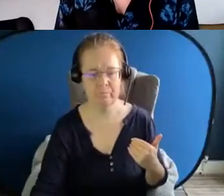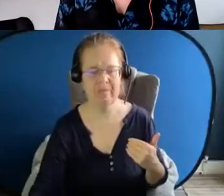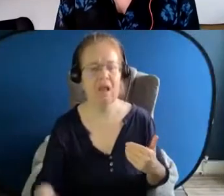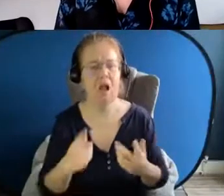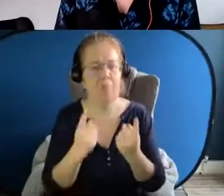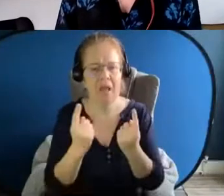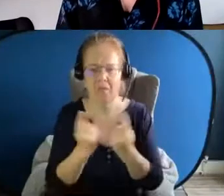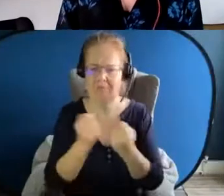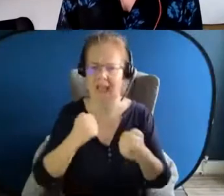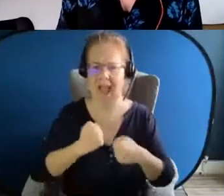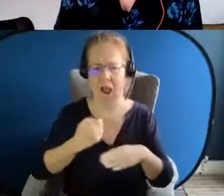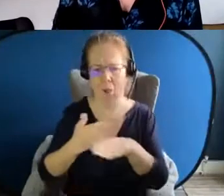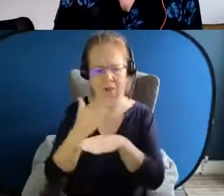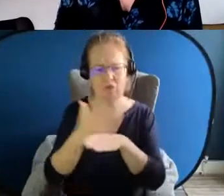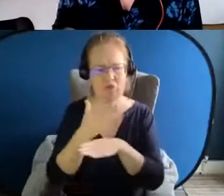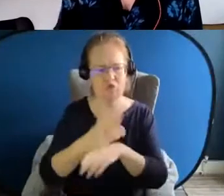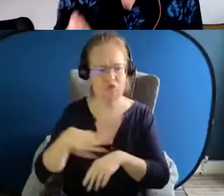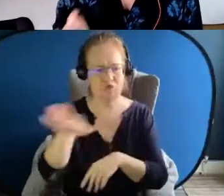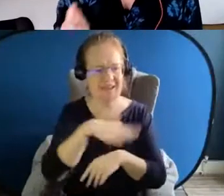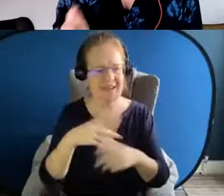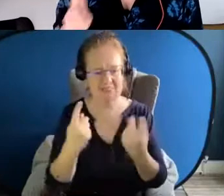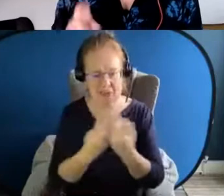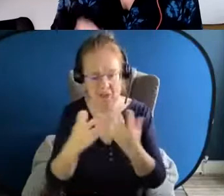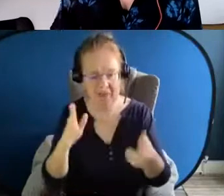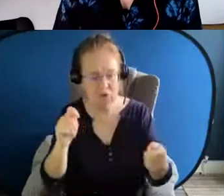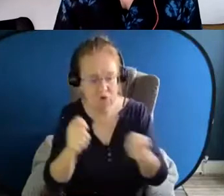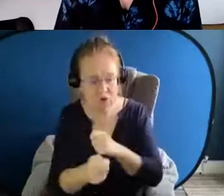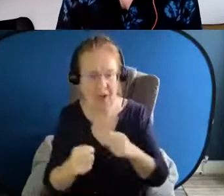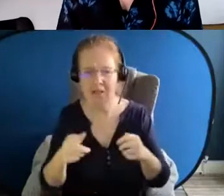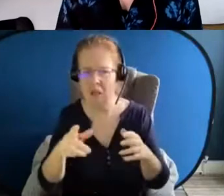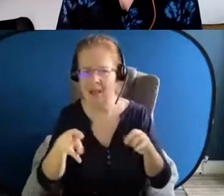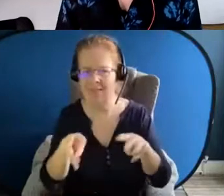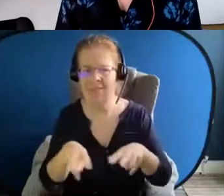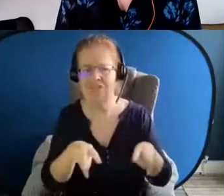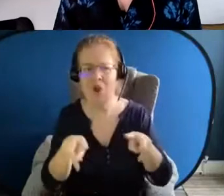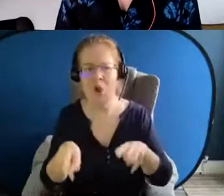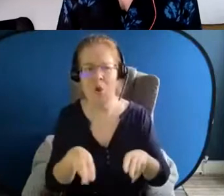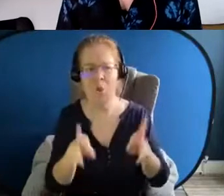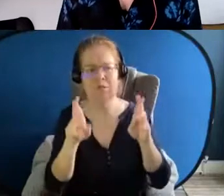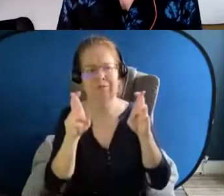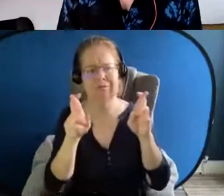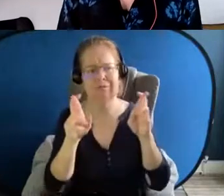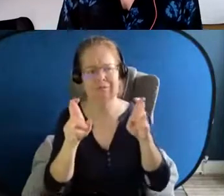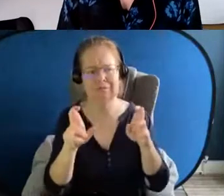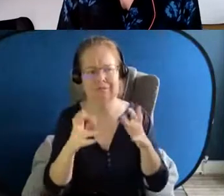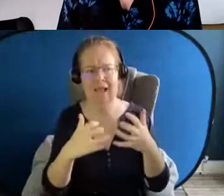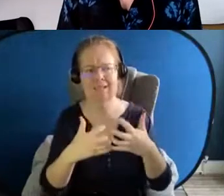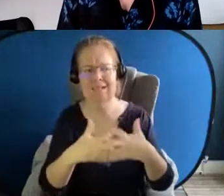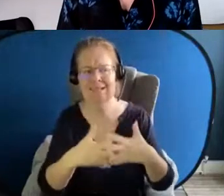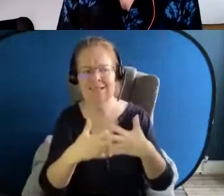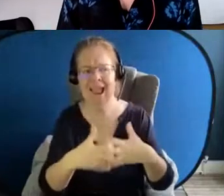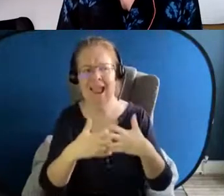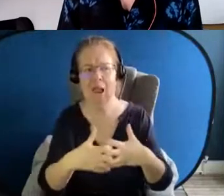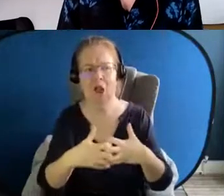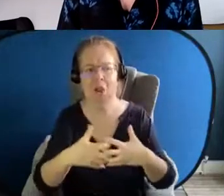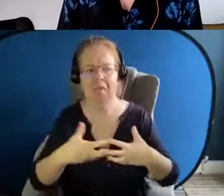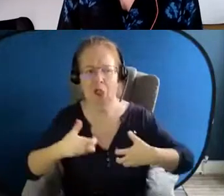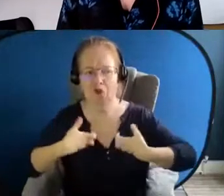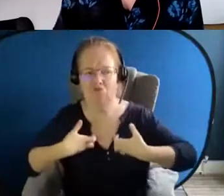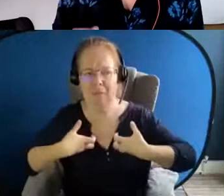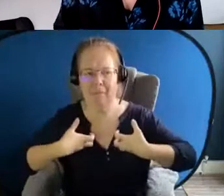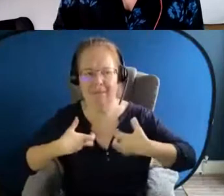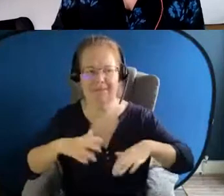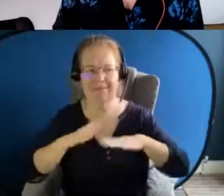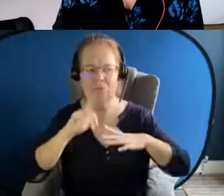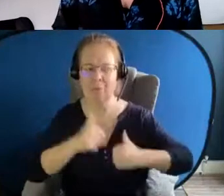to change in our industry. So we have a video. Fingers crossed. We're hoping the technical gremlins will be kind to us,